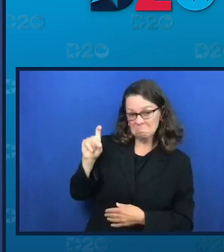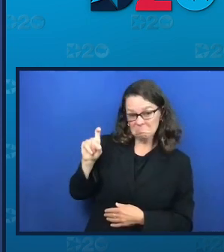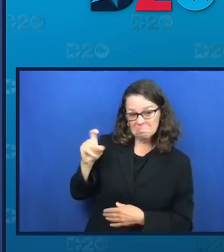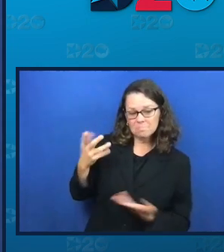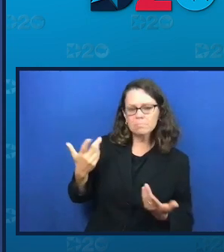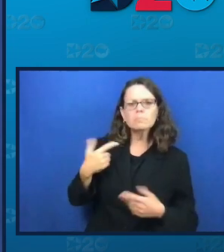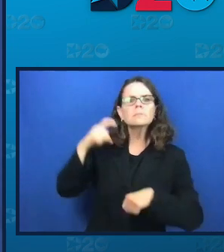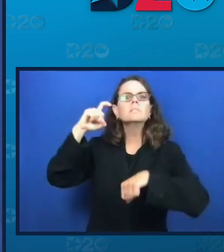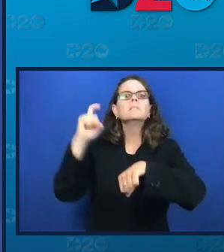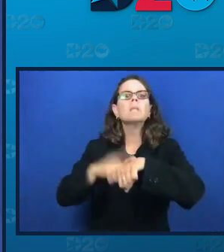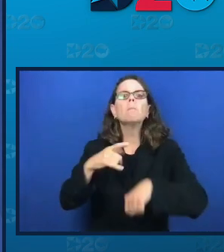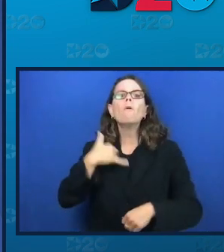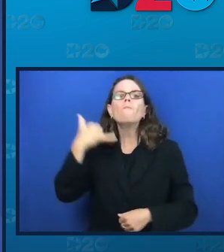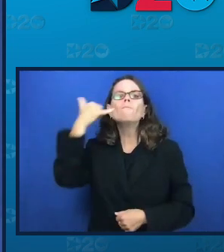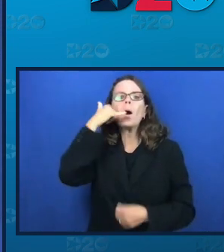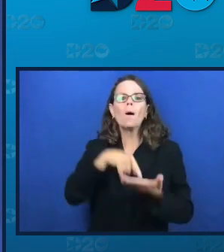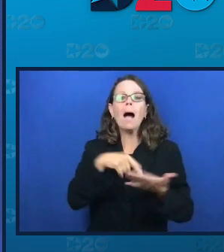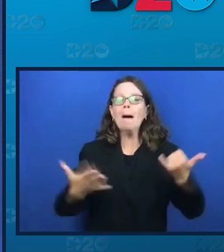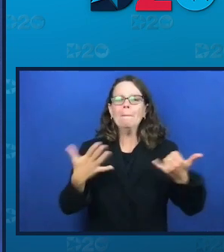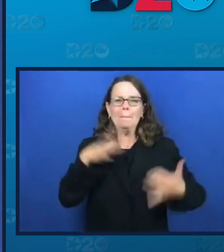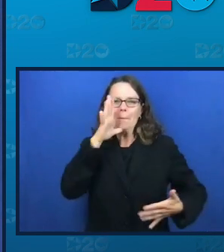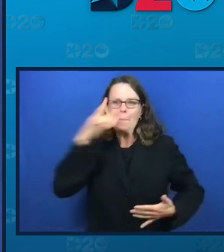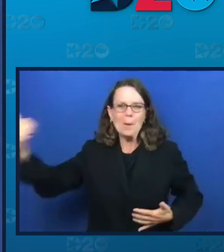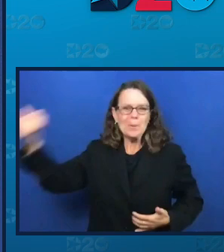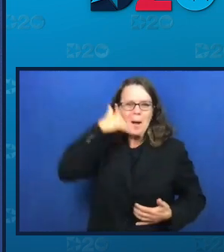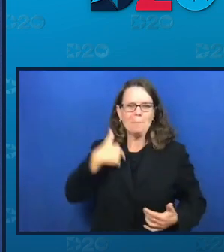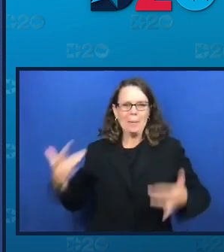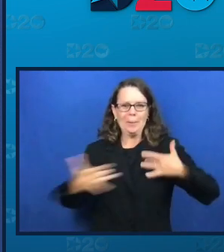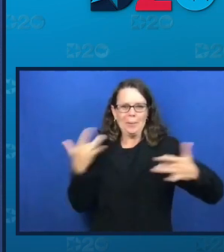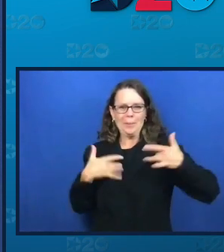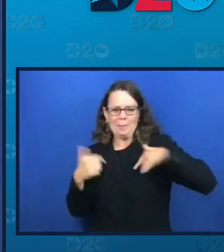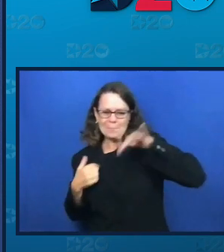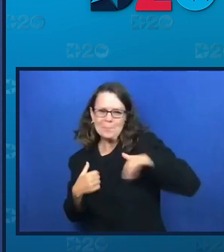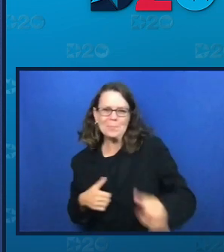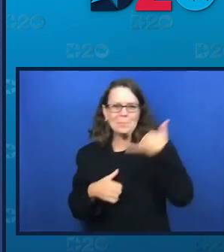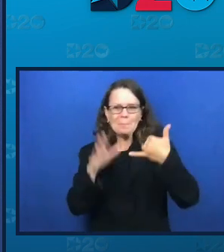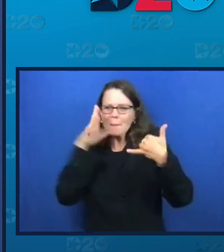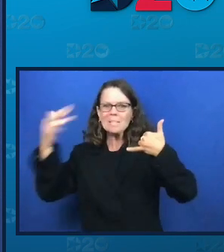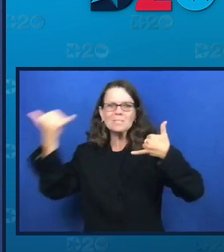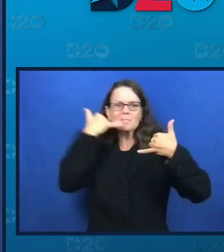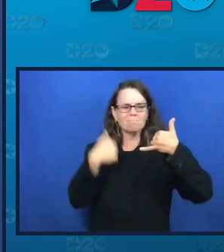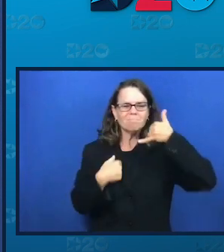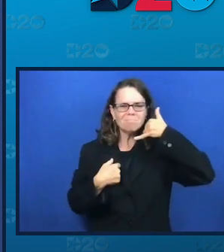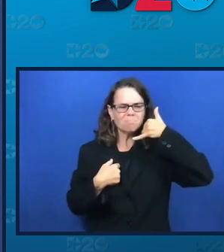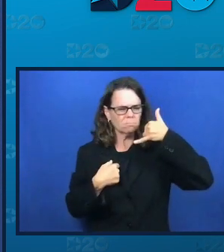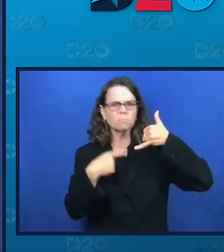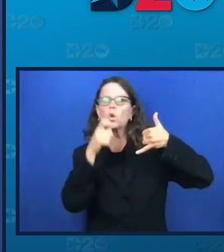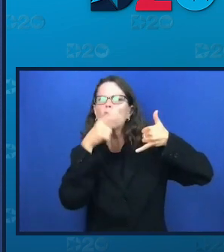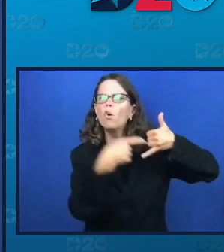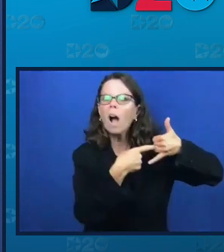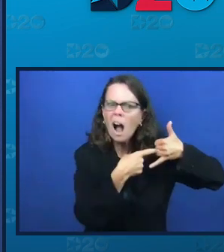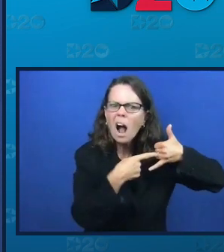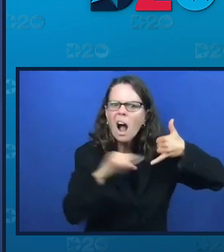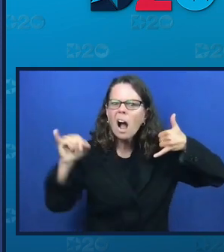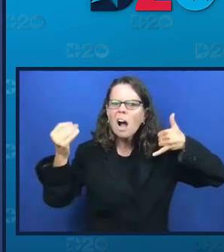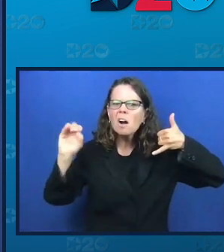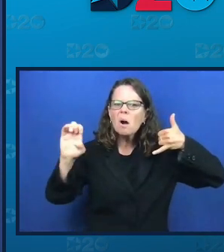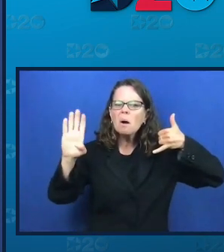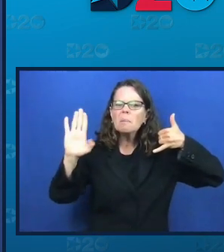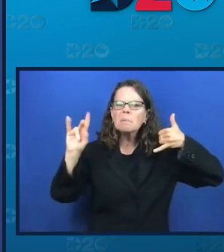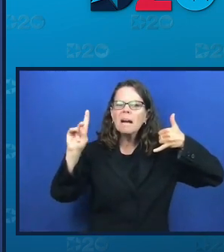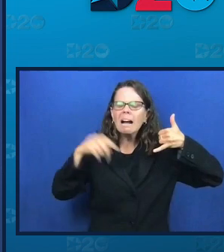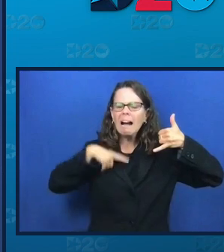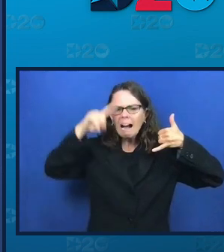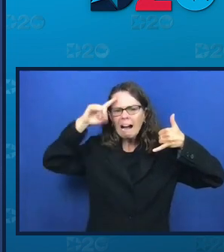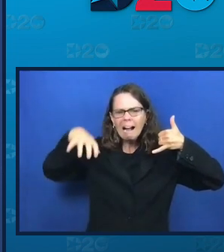C-SPAN. And you know who it was? It was Joe Biden. And that kind of goes to not only his kindness for calling me and being a mentor,